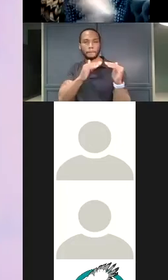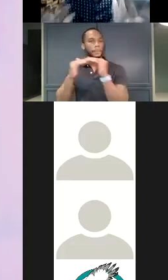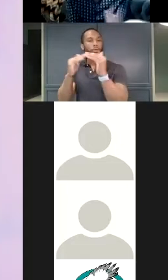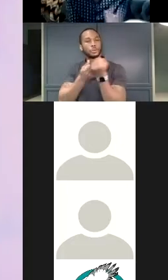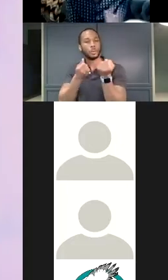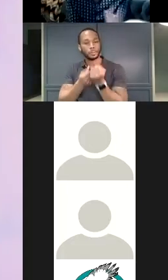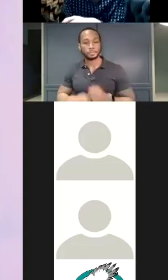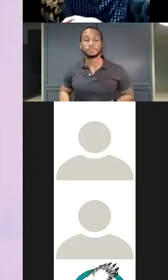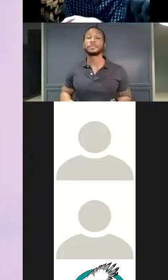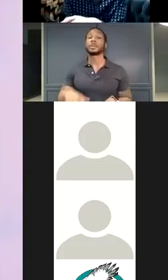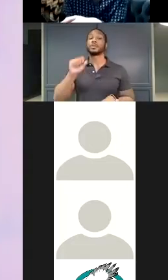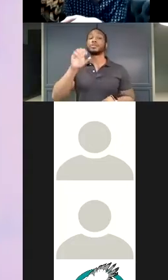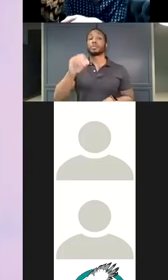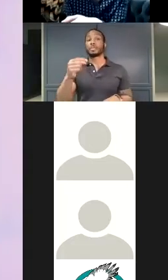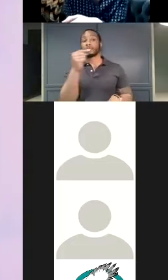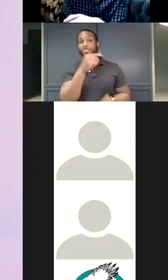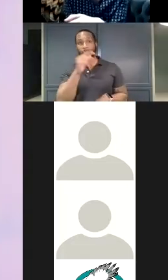And so this is a